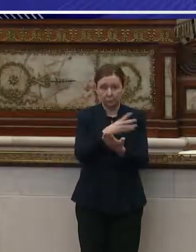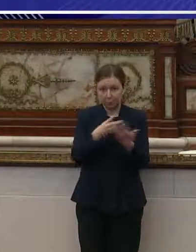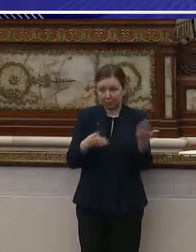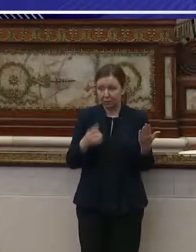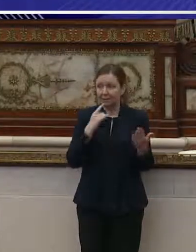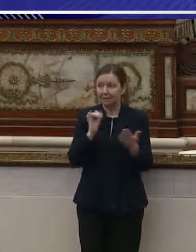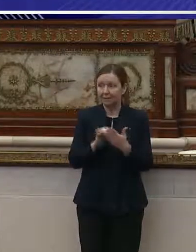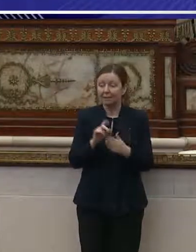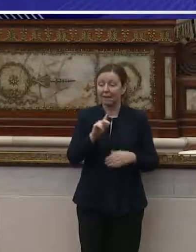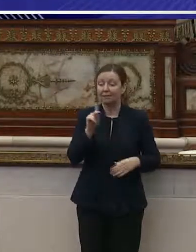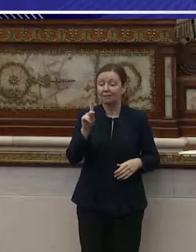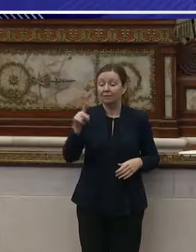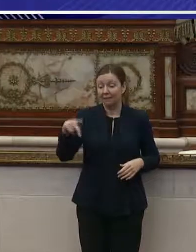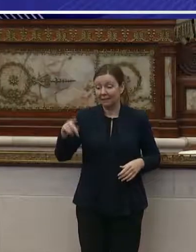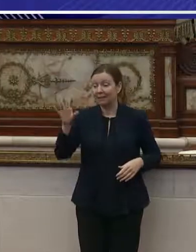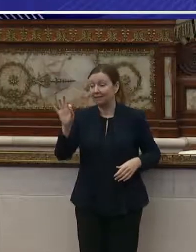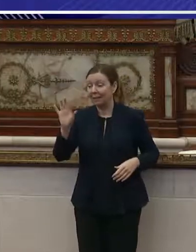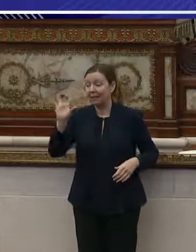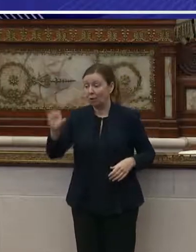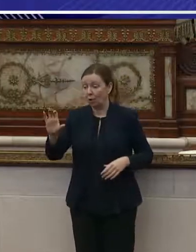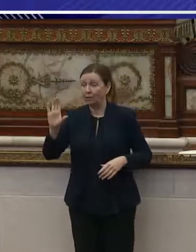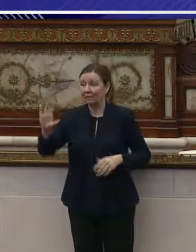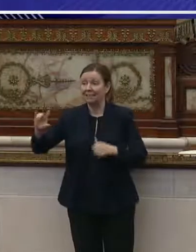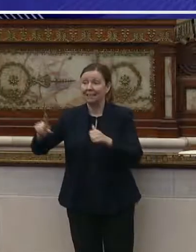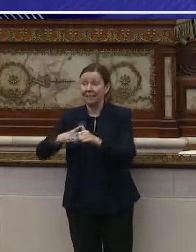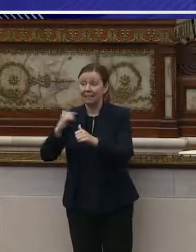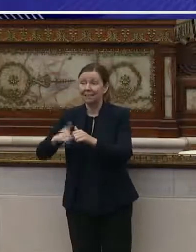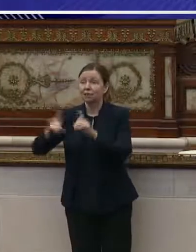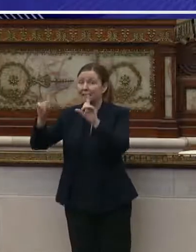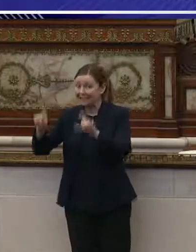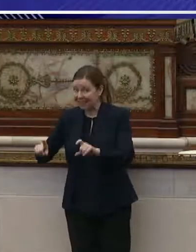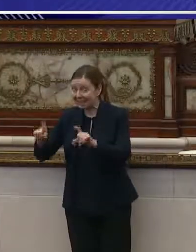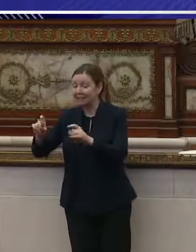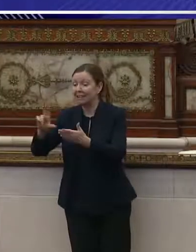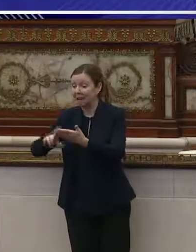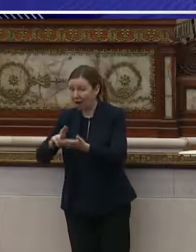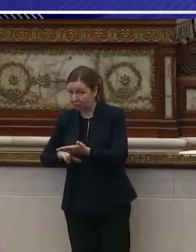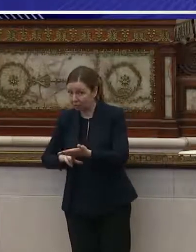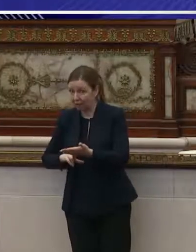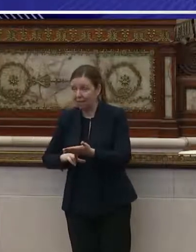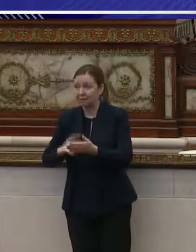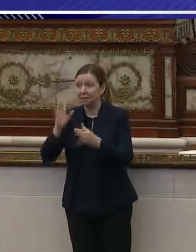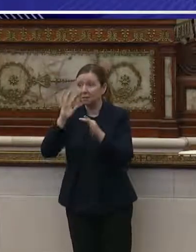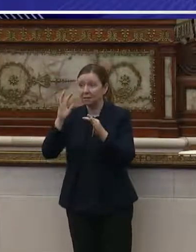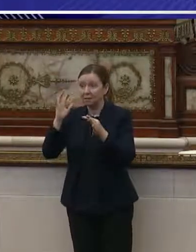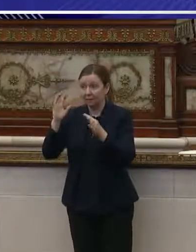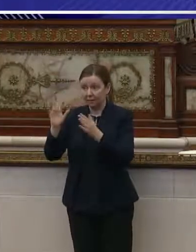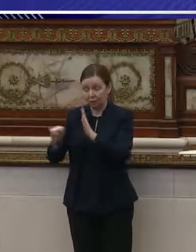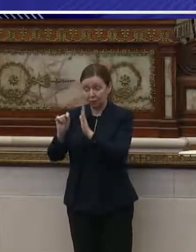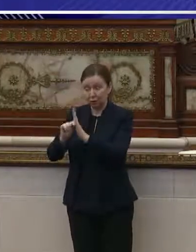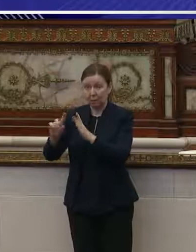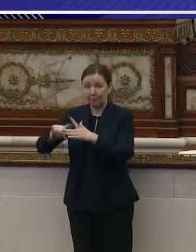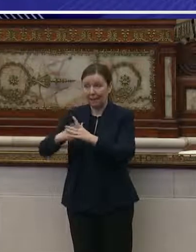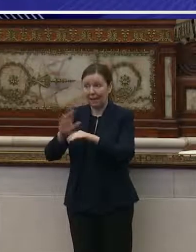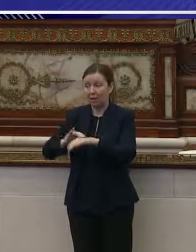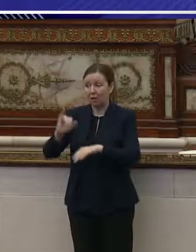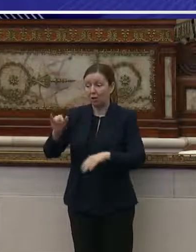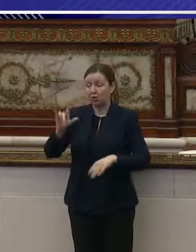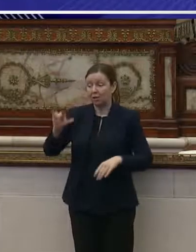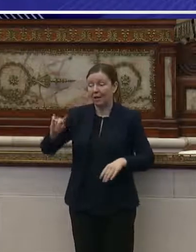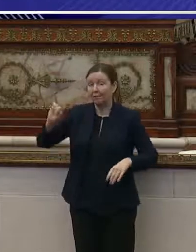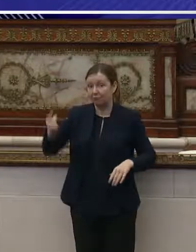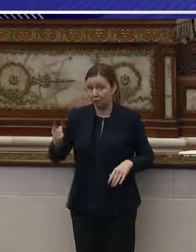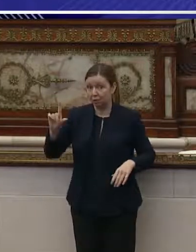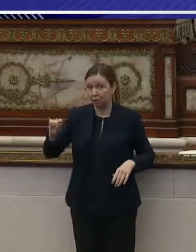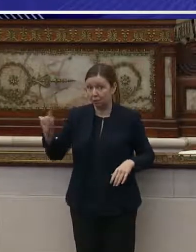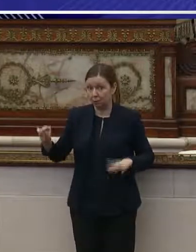stated that Philly Fighting COVID's initial testing contract, the term of that contract began on July 1st,